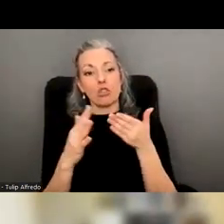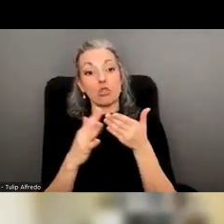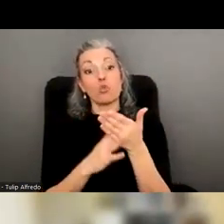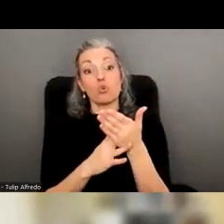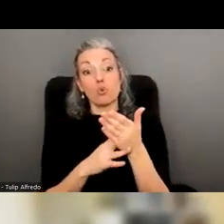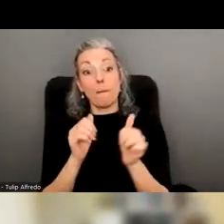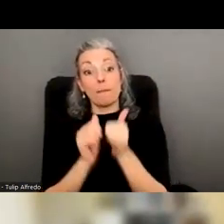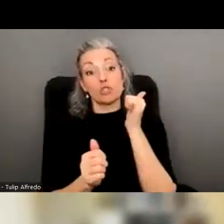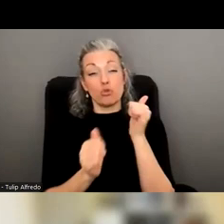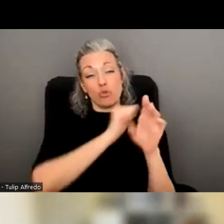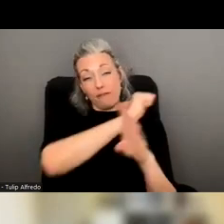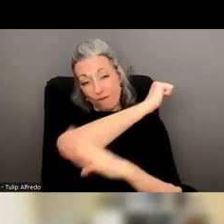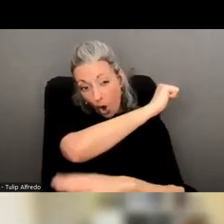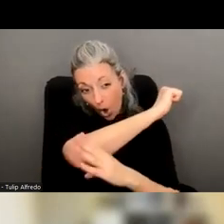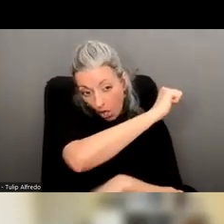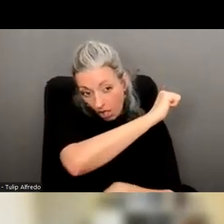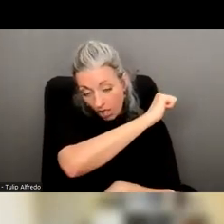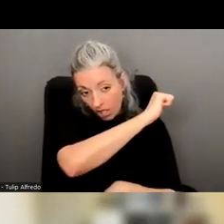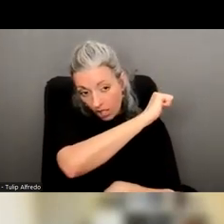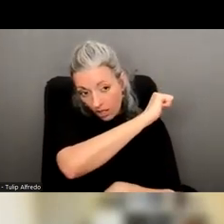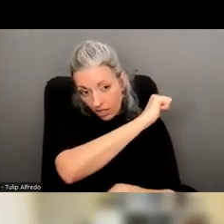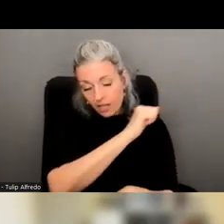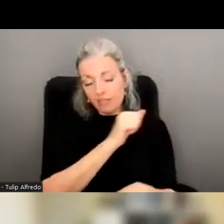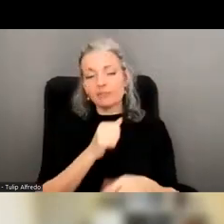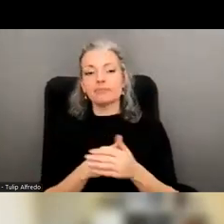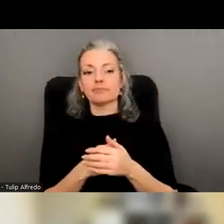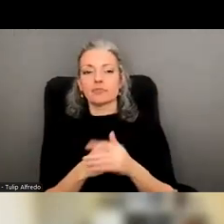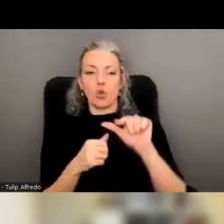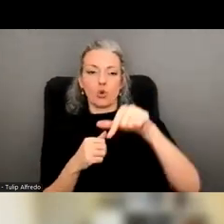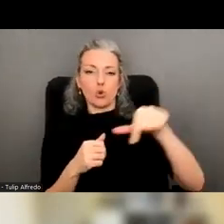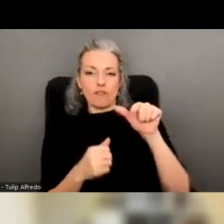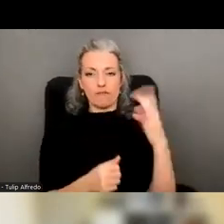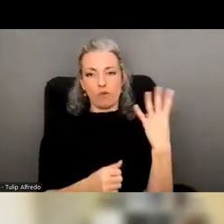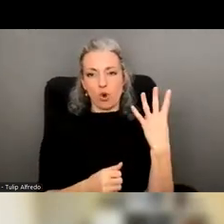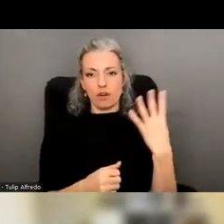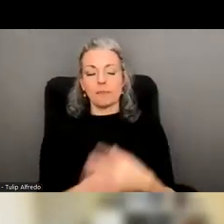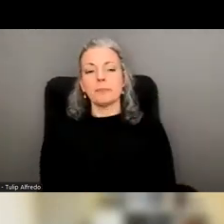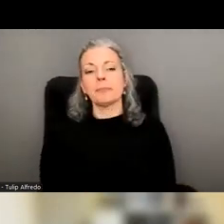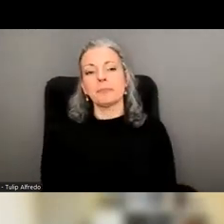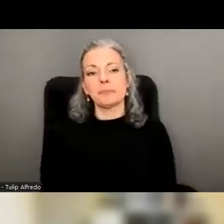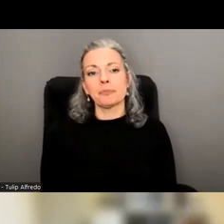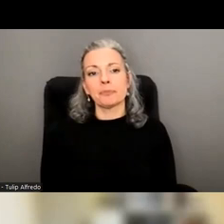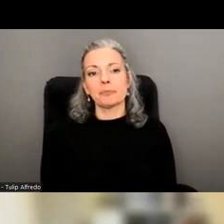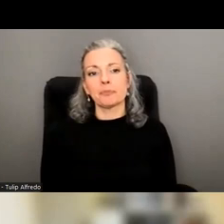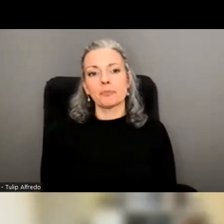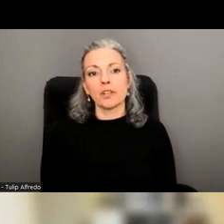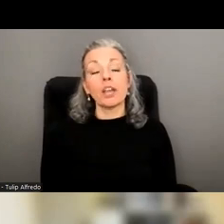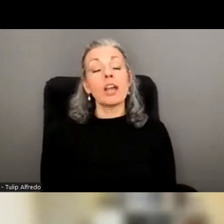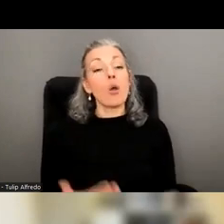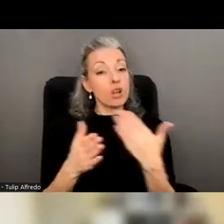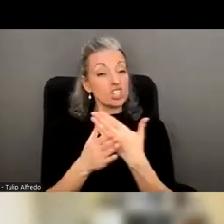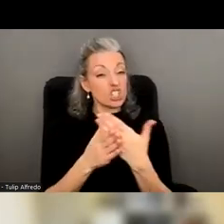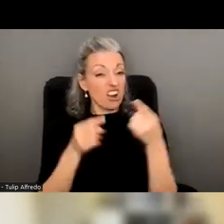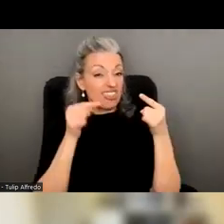through the fall or Q4. Next slide, please. And then I wanted to share this in terms of